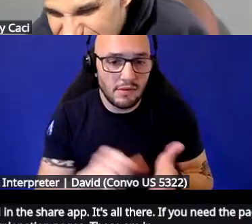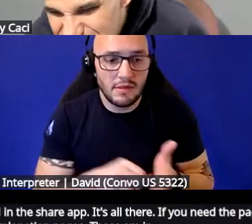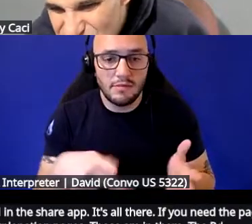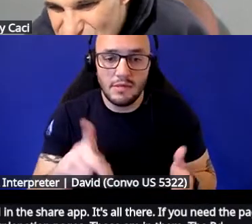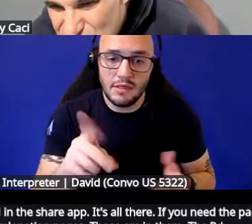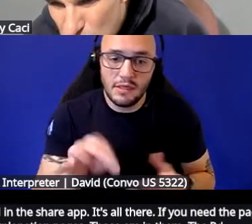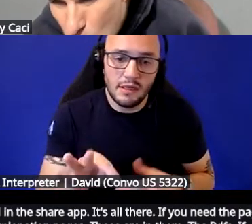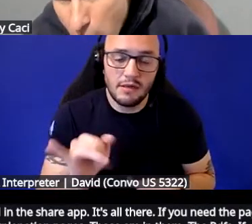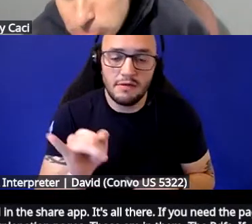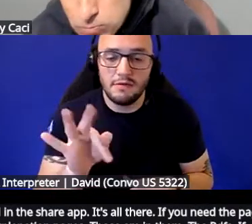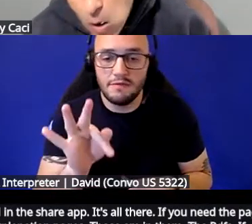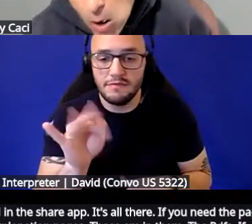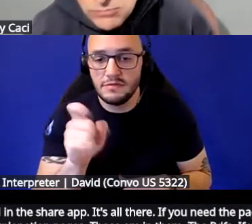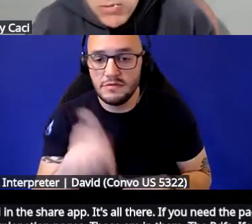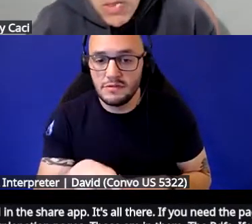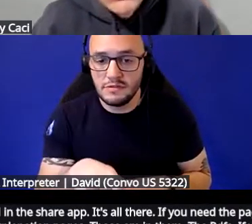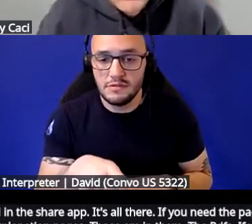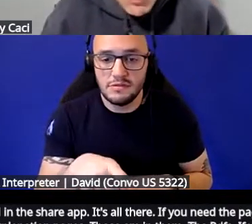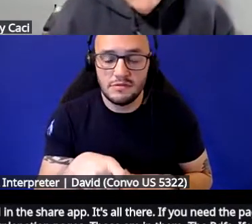If you need